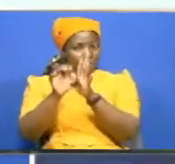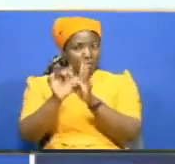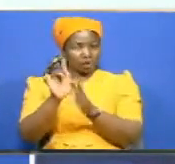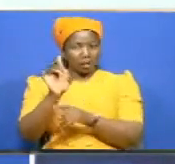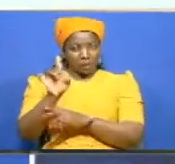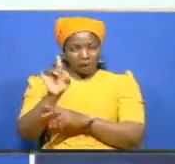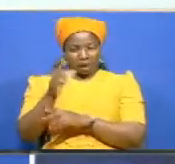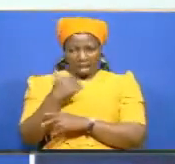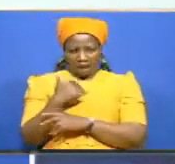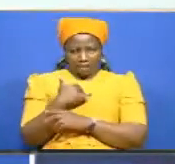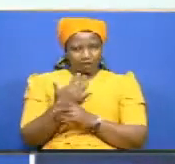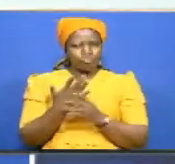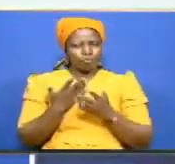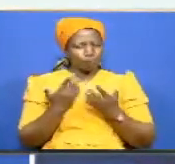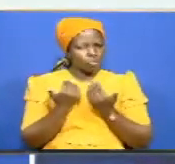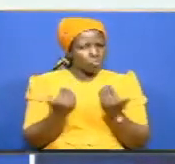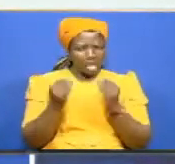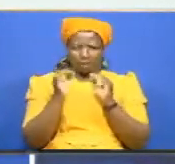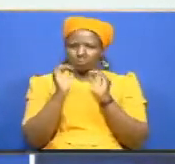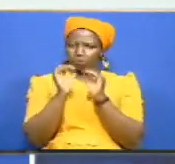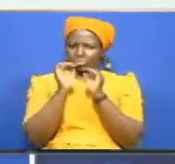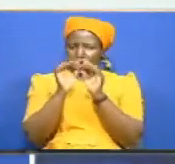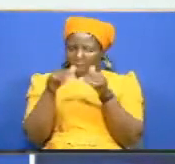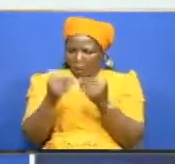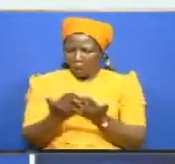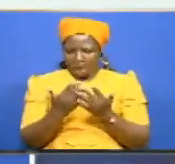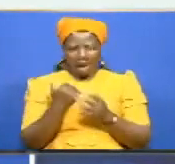fewer children or no children at all.